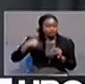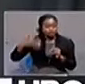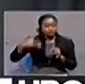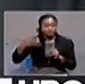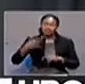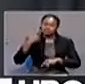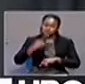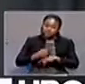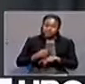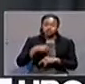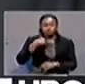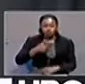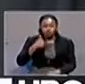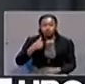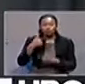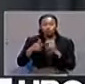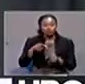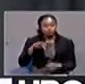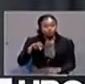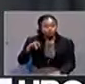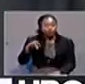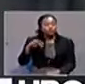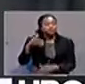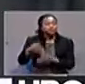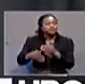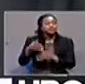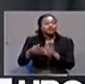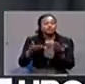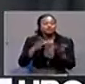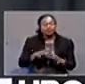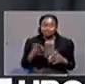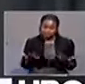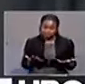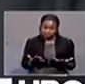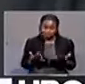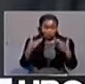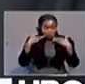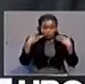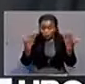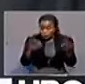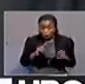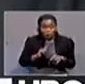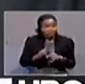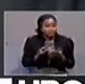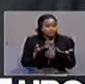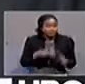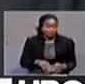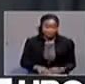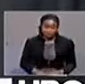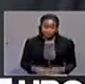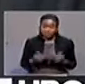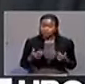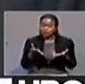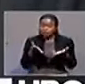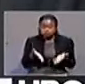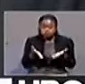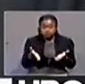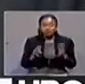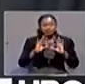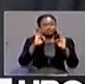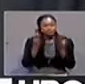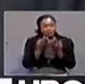towards the journey God has ordained. The time we do not know. We are here with a